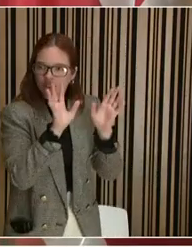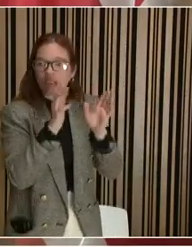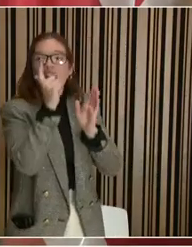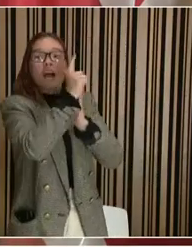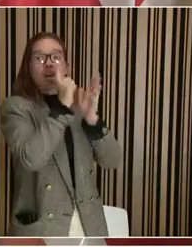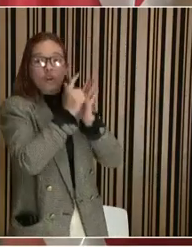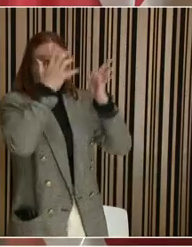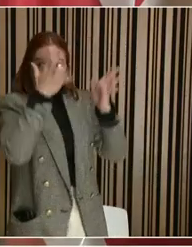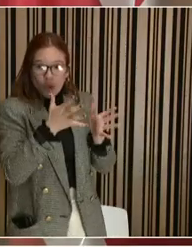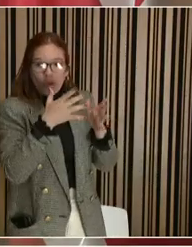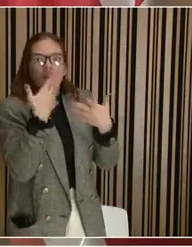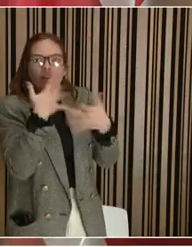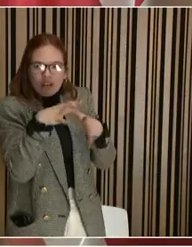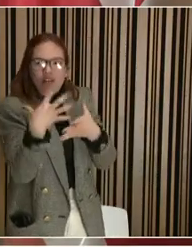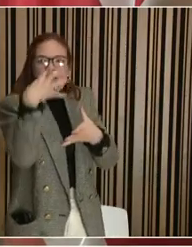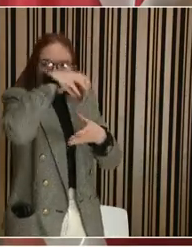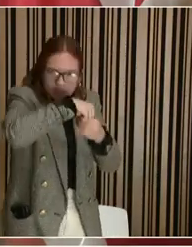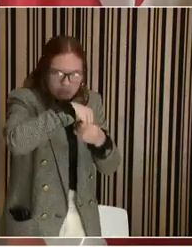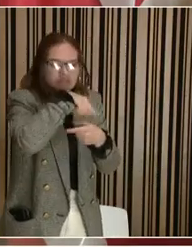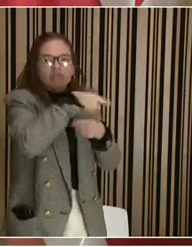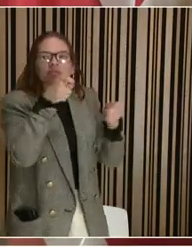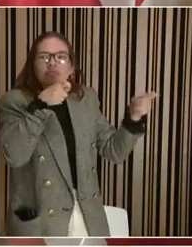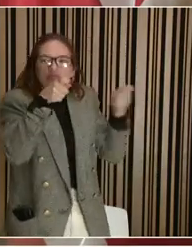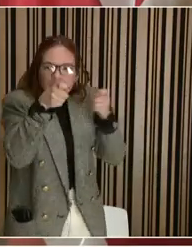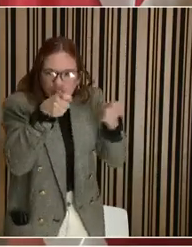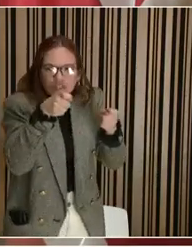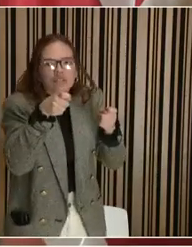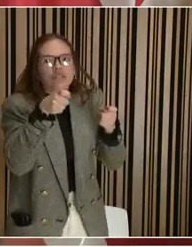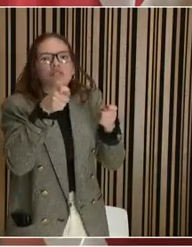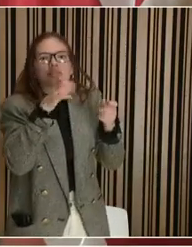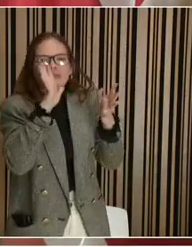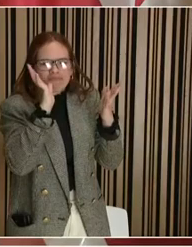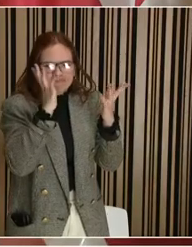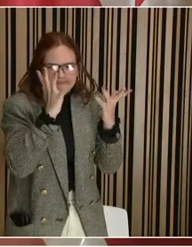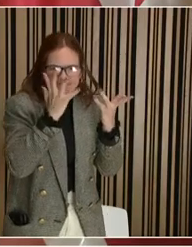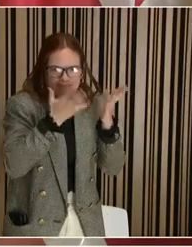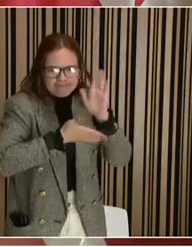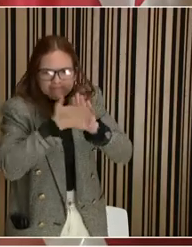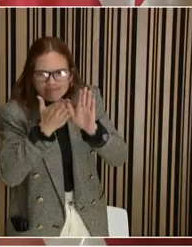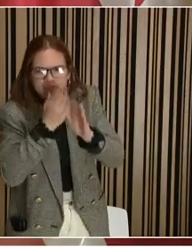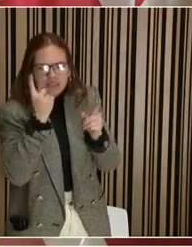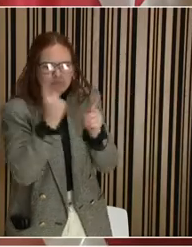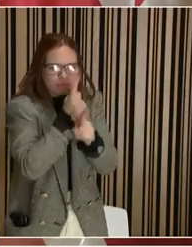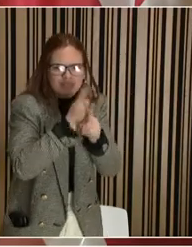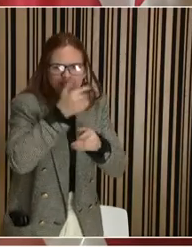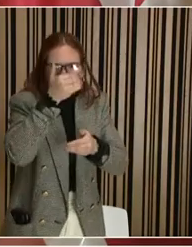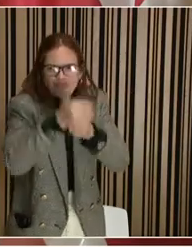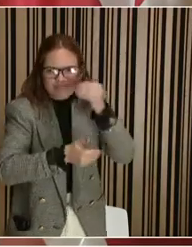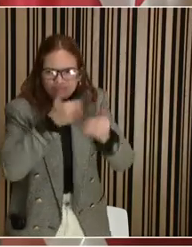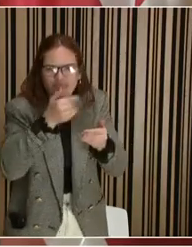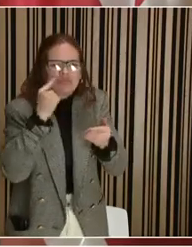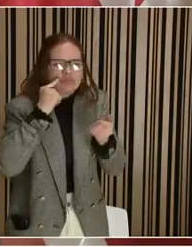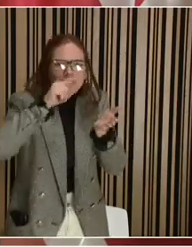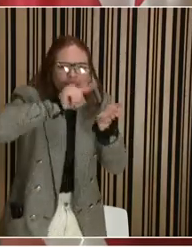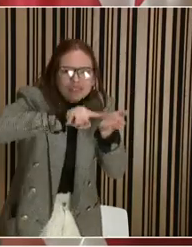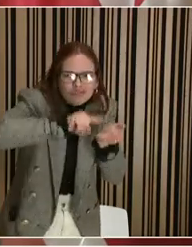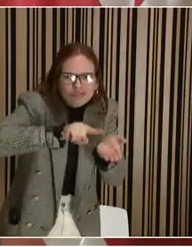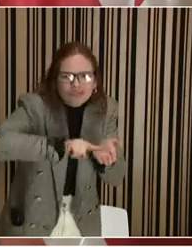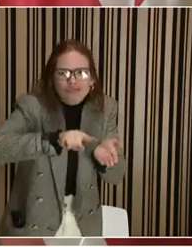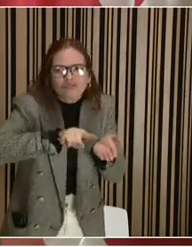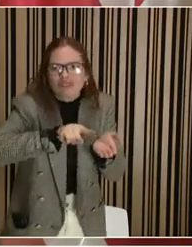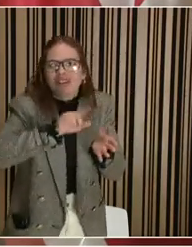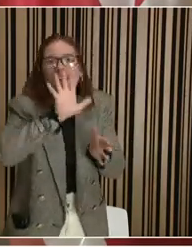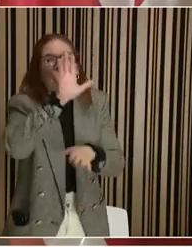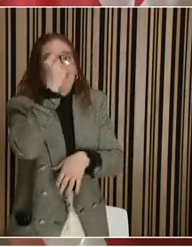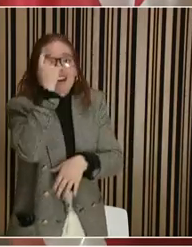with managing, making sure everything is going properly in this investigation. I cannot speak at